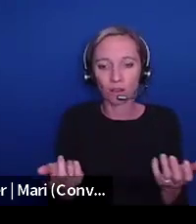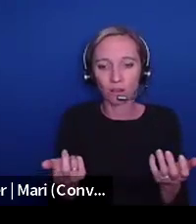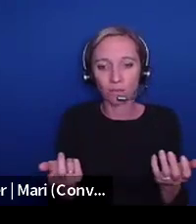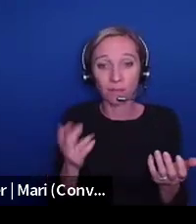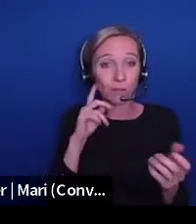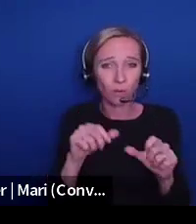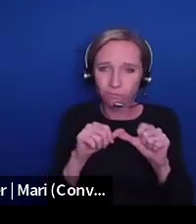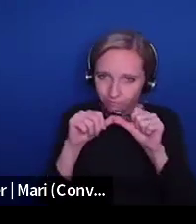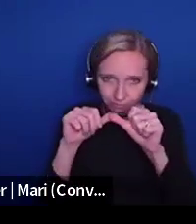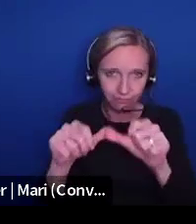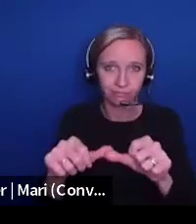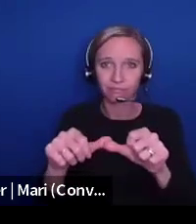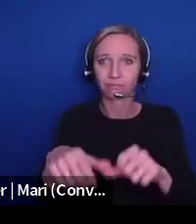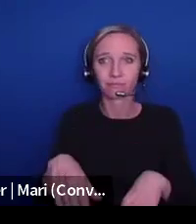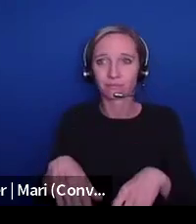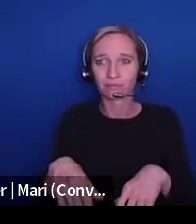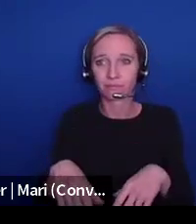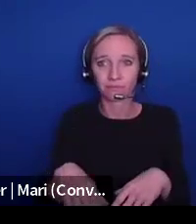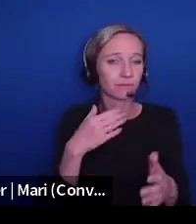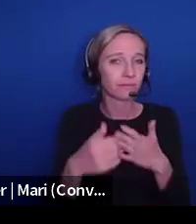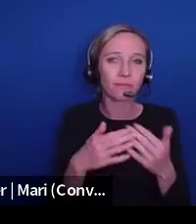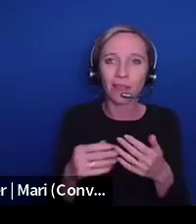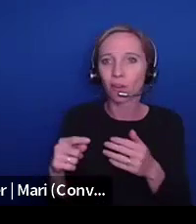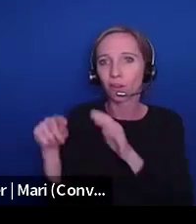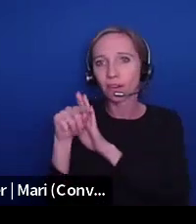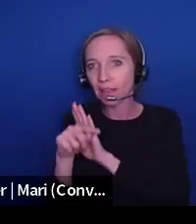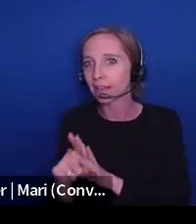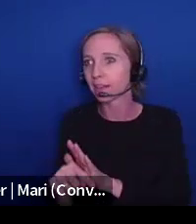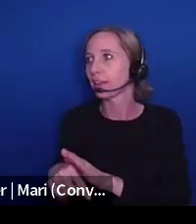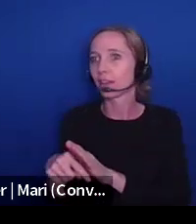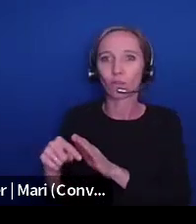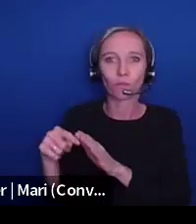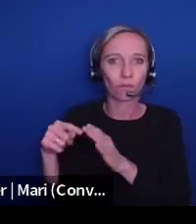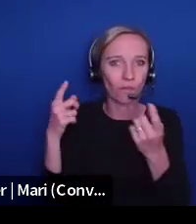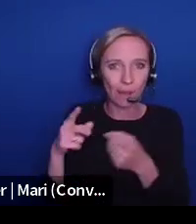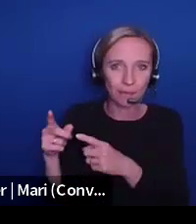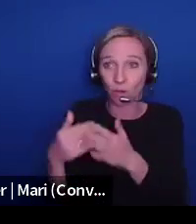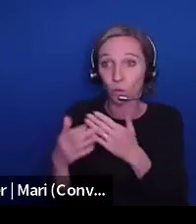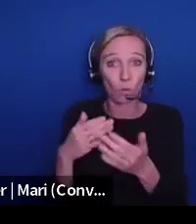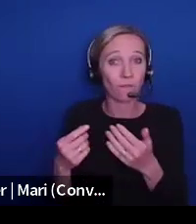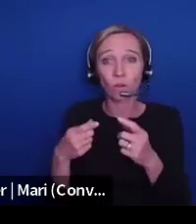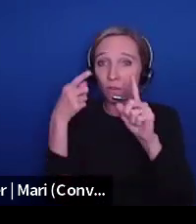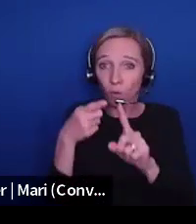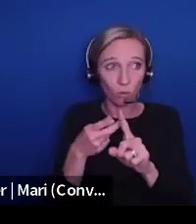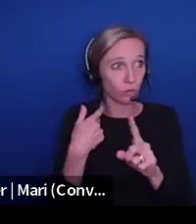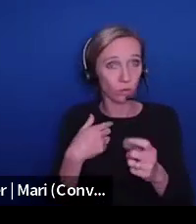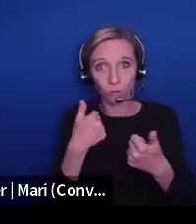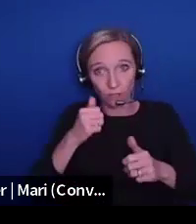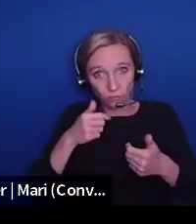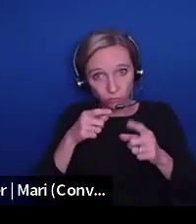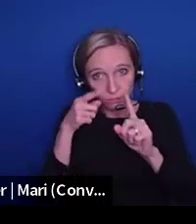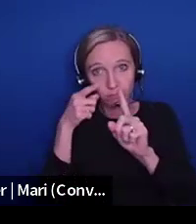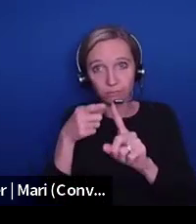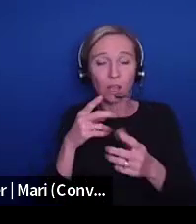the time, when it's positive time, when it's negative time, when we want to, whatever initiative we want to bring forward. If we're